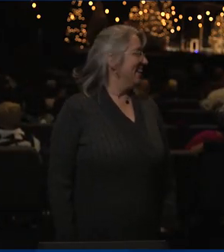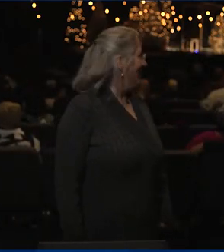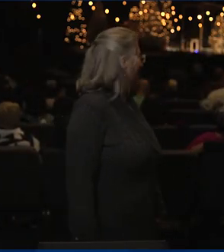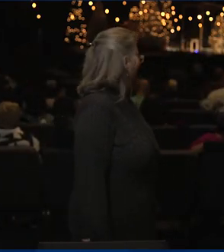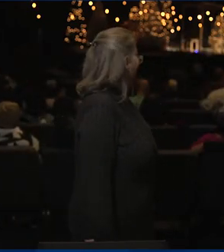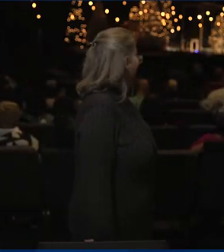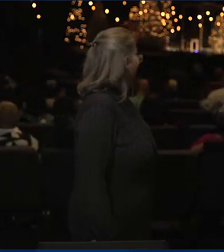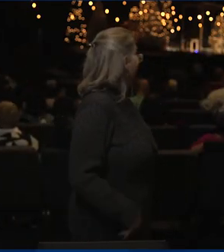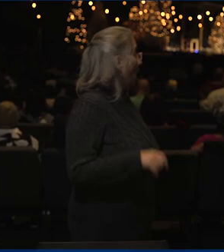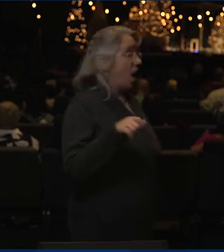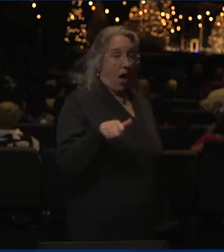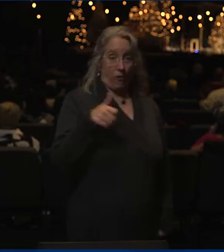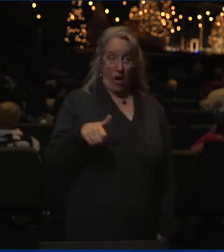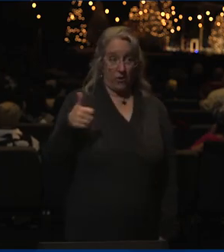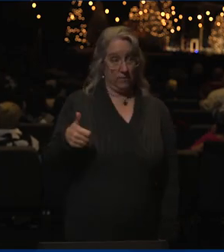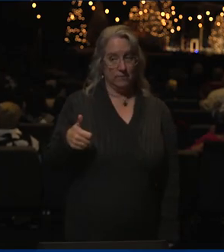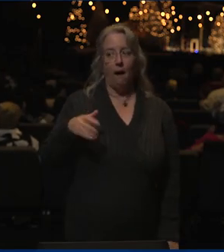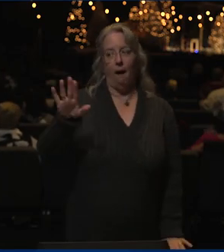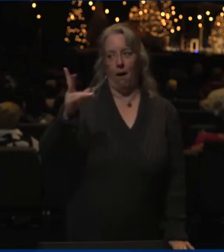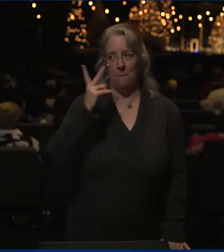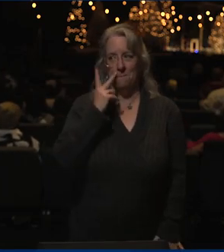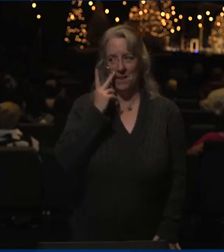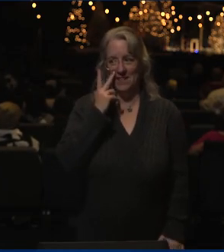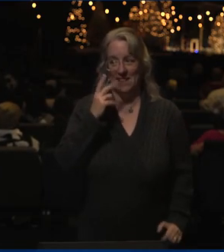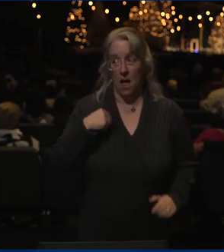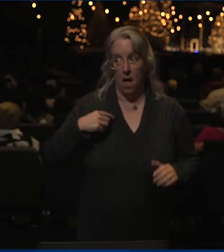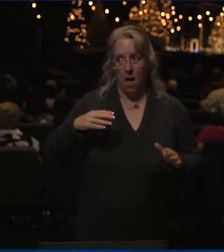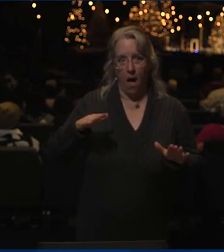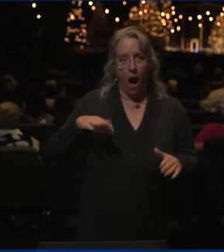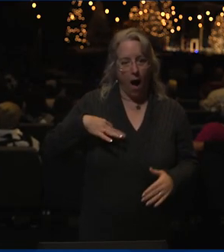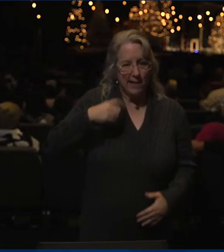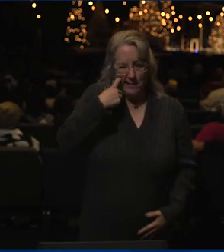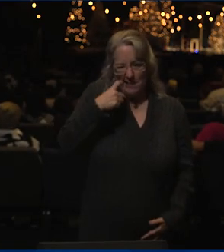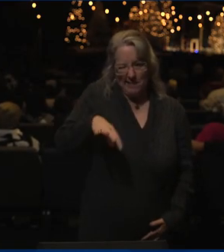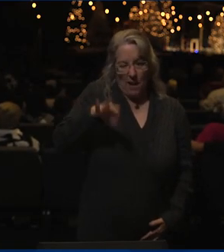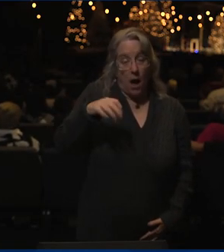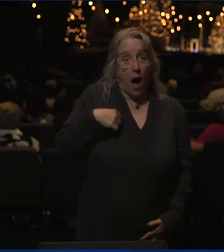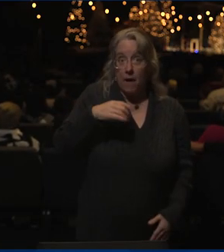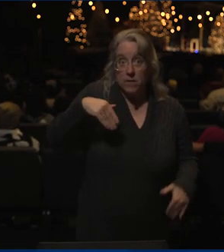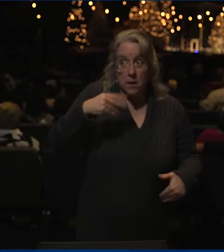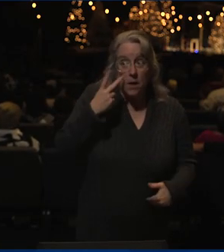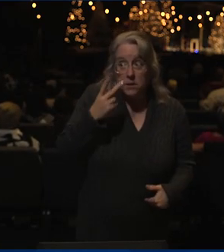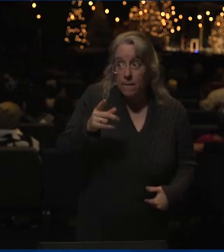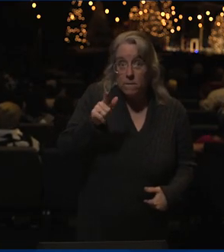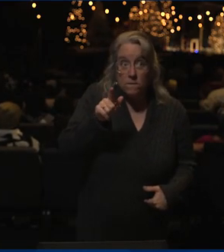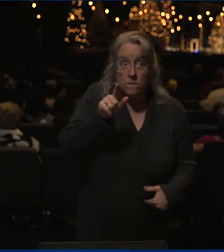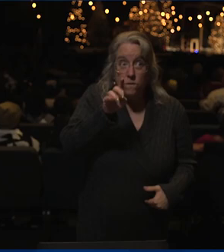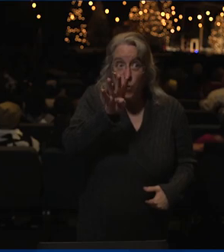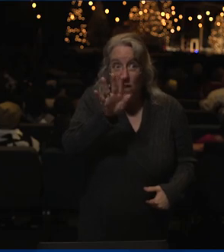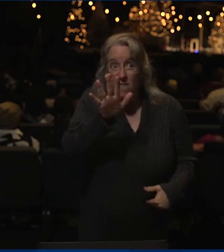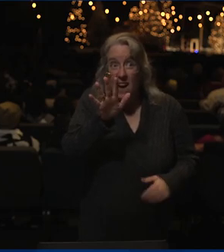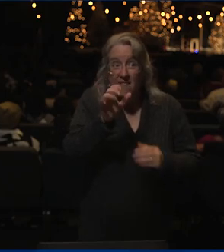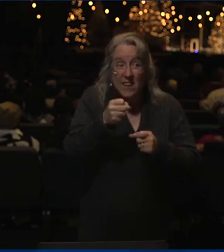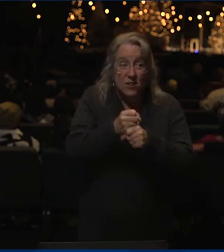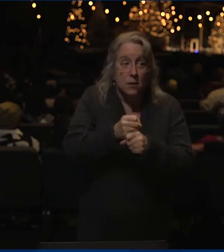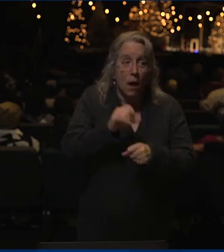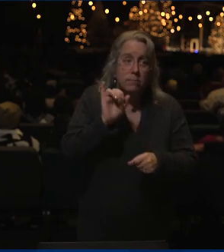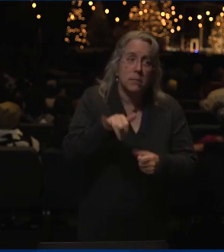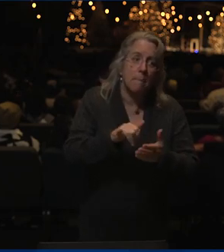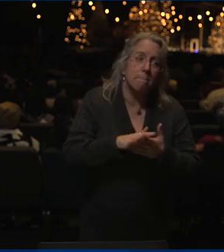Another treasure. Check out what I just found. Haven't seen this in about 45 years. I'm 51. My